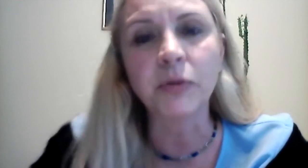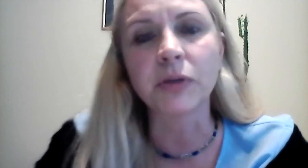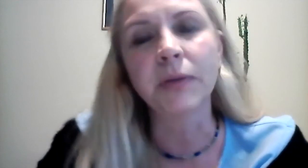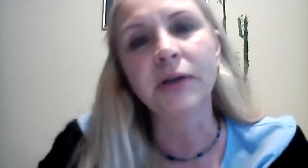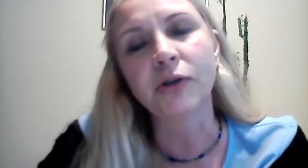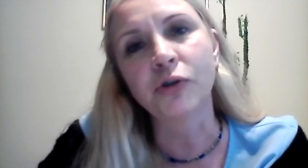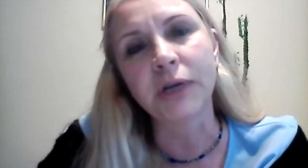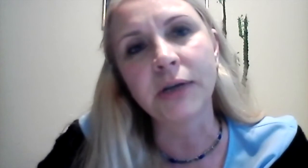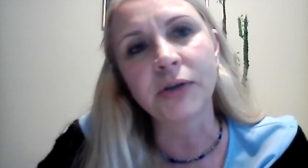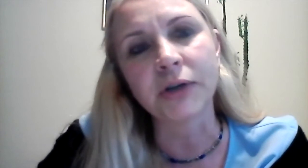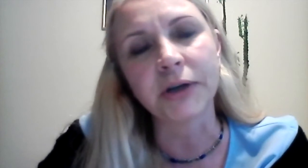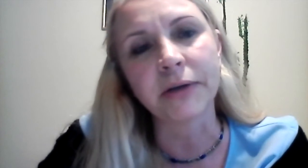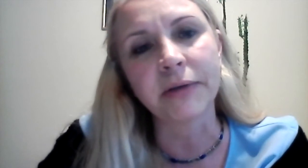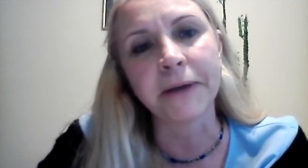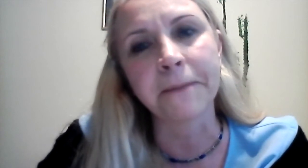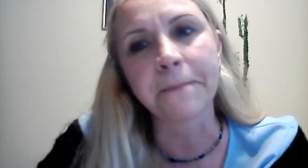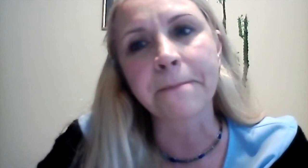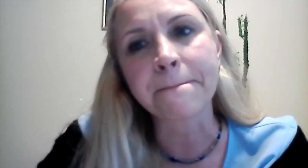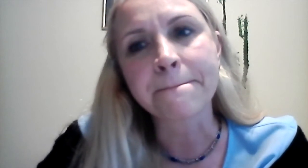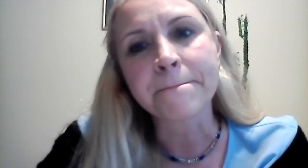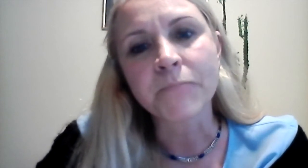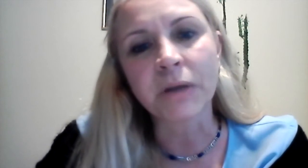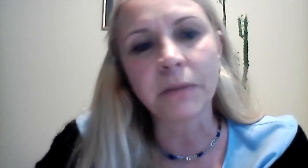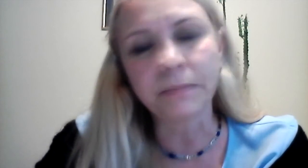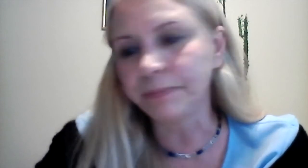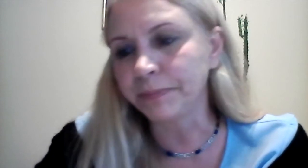have possibility to read the